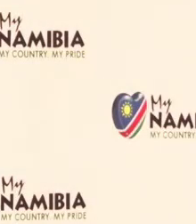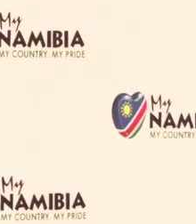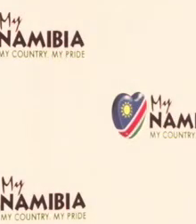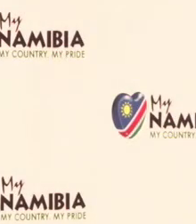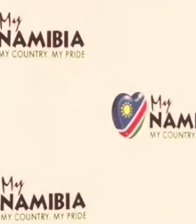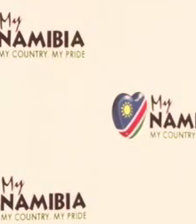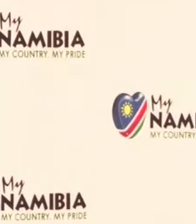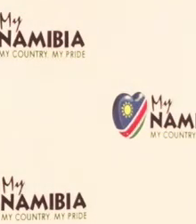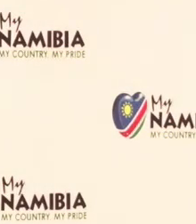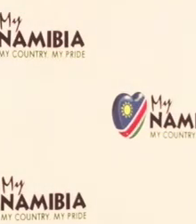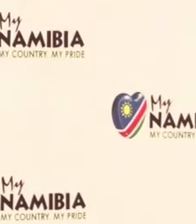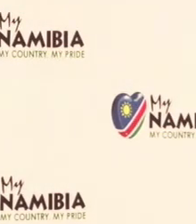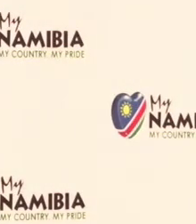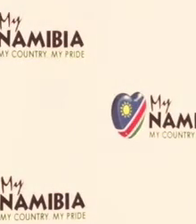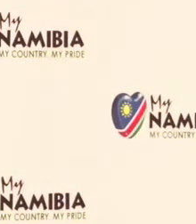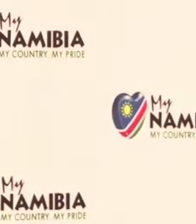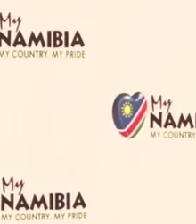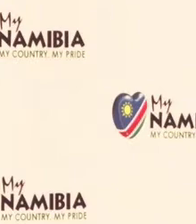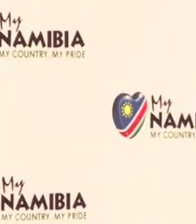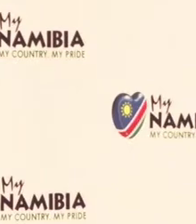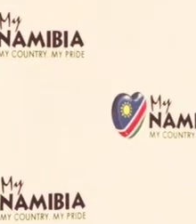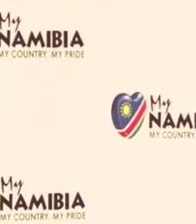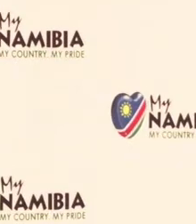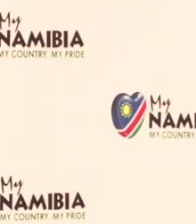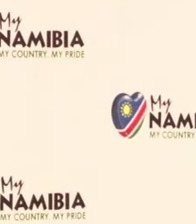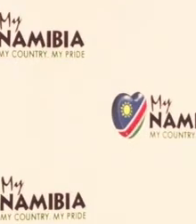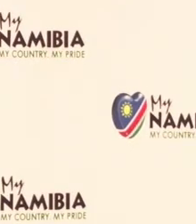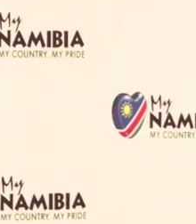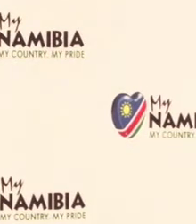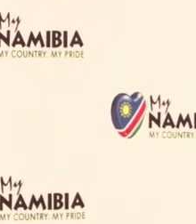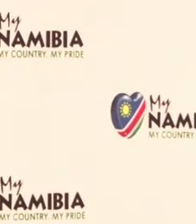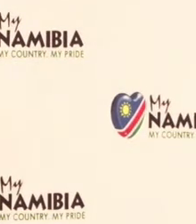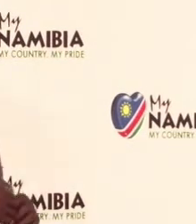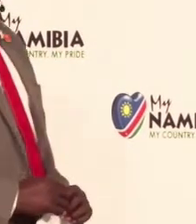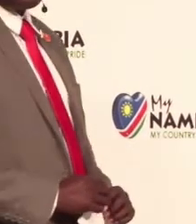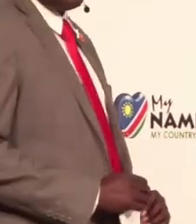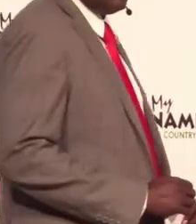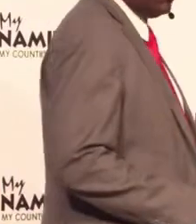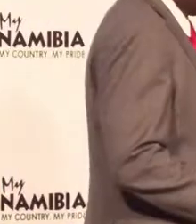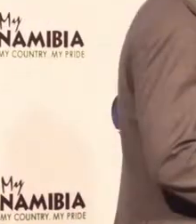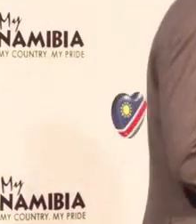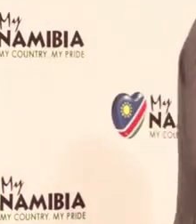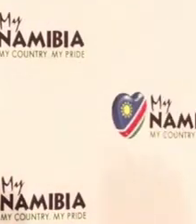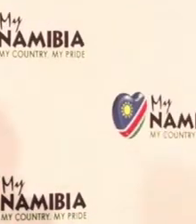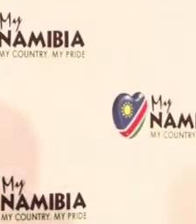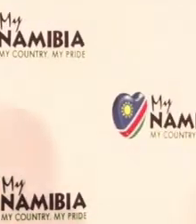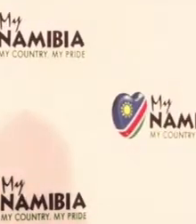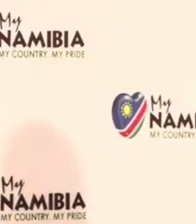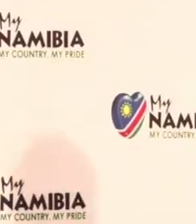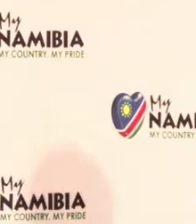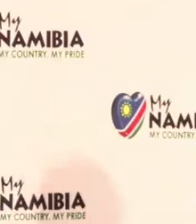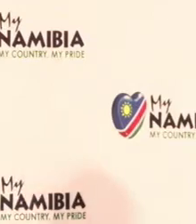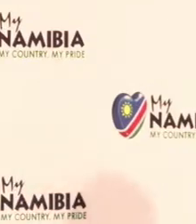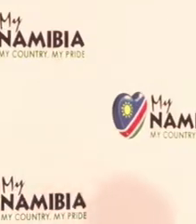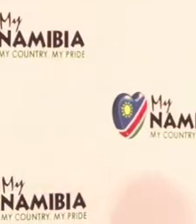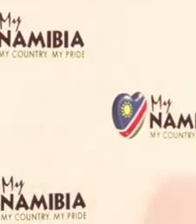afternoon. Thank you for tuning in. We are back at the CCC Center at the Khomas Regional Council, where the daily COVID-19 briefings are